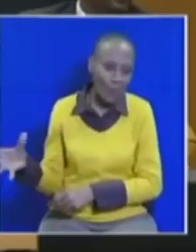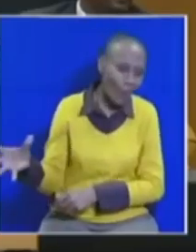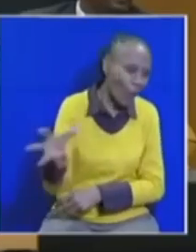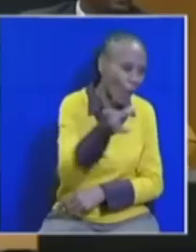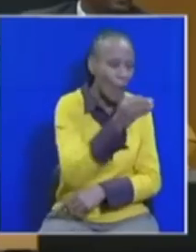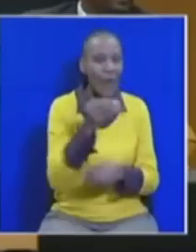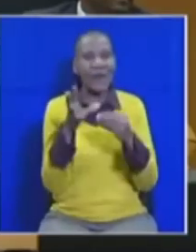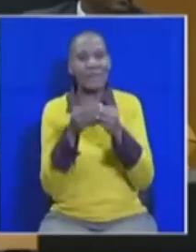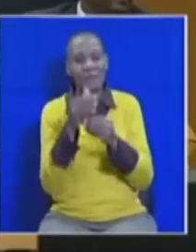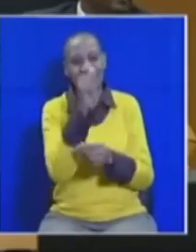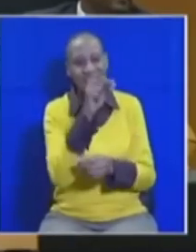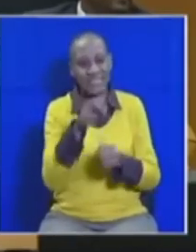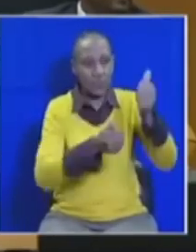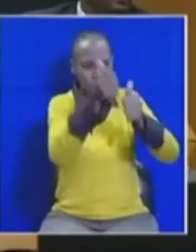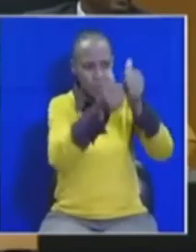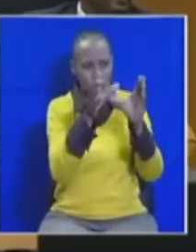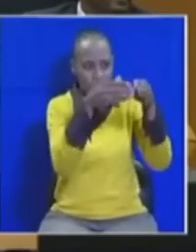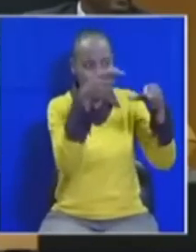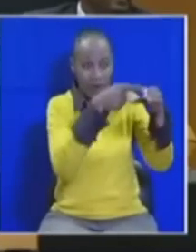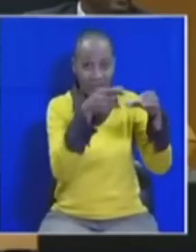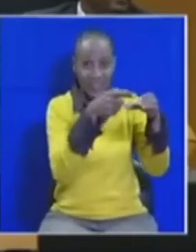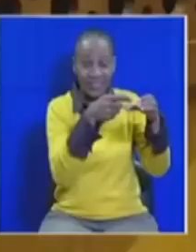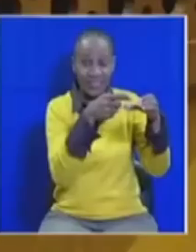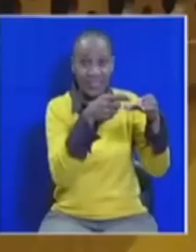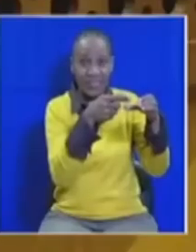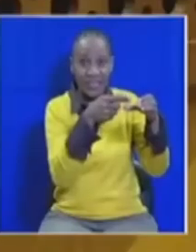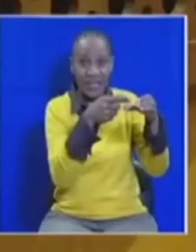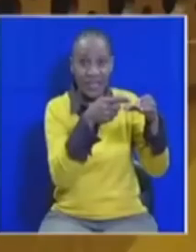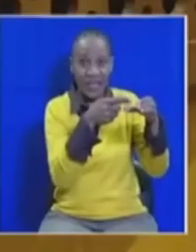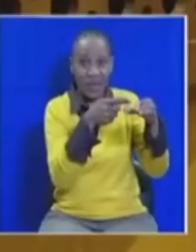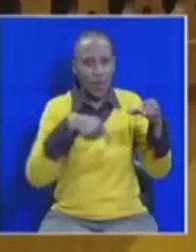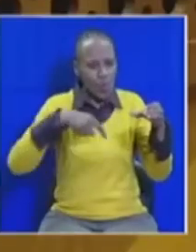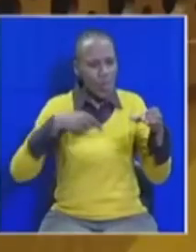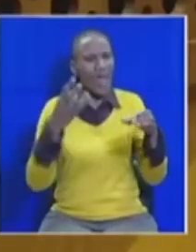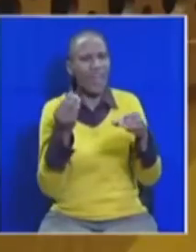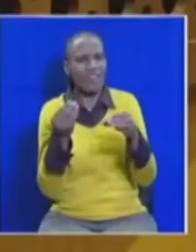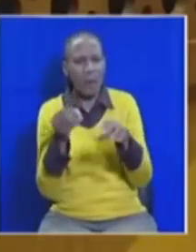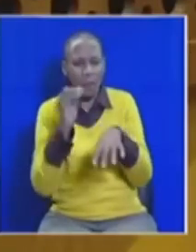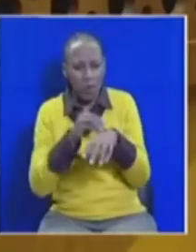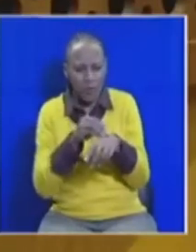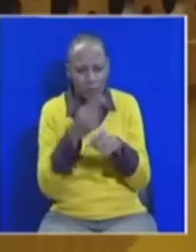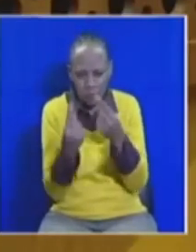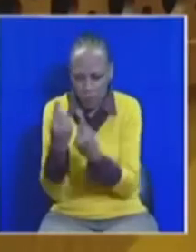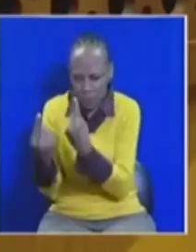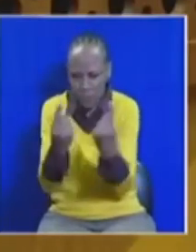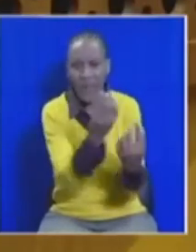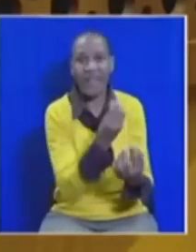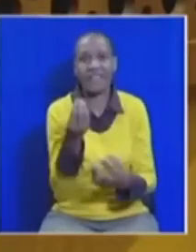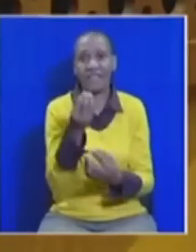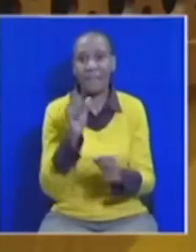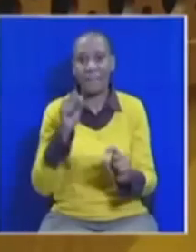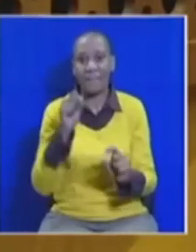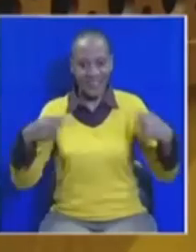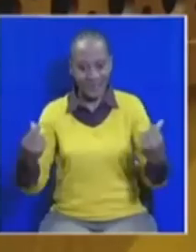the ANC's National Executive Committee have our smolanyana skeletons and don't want to take out all